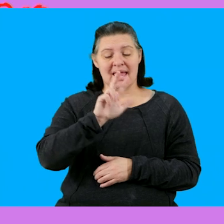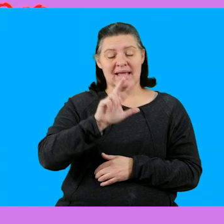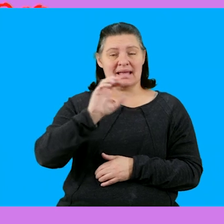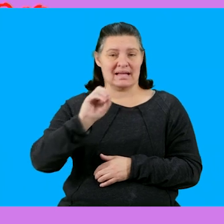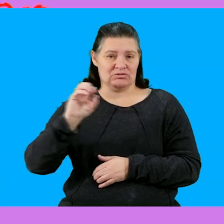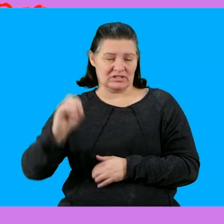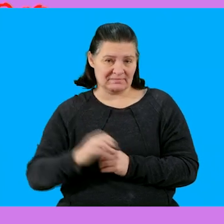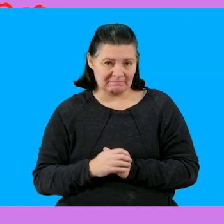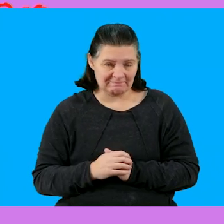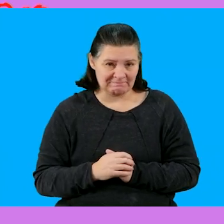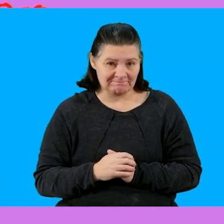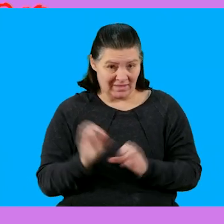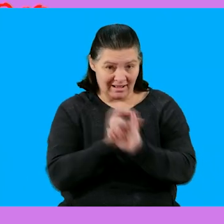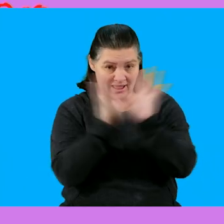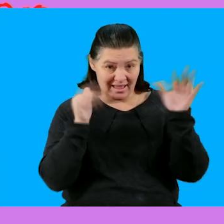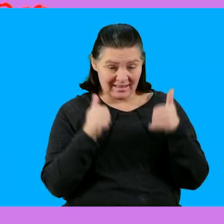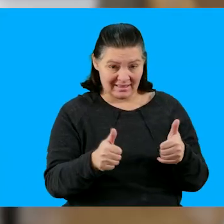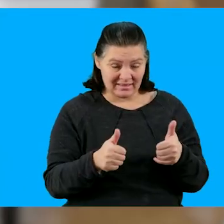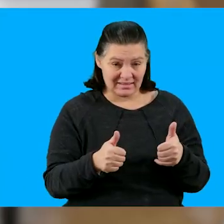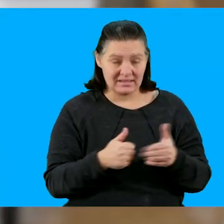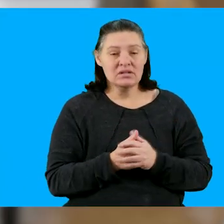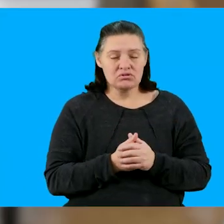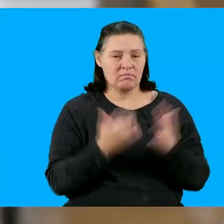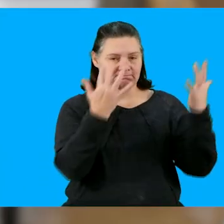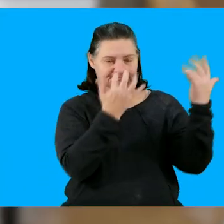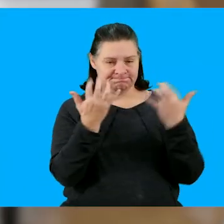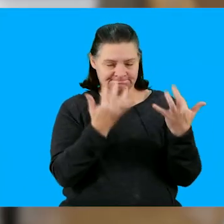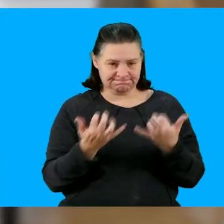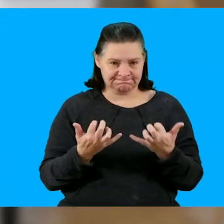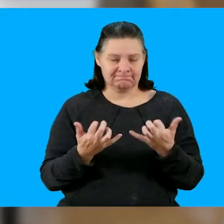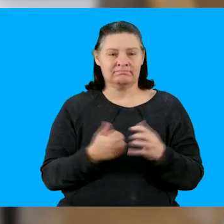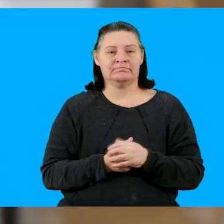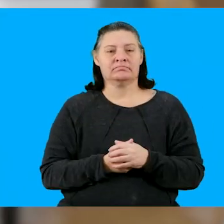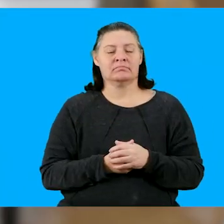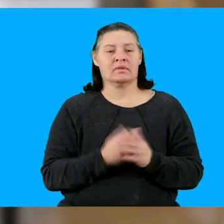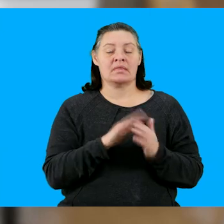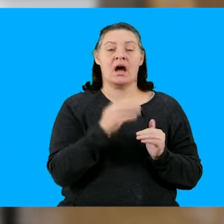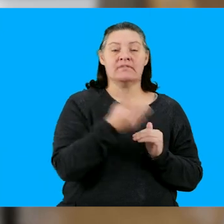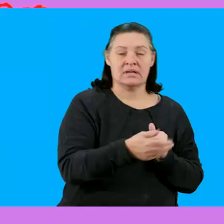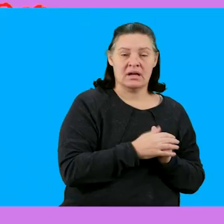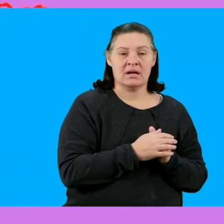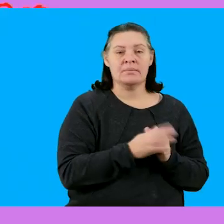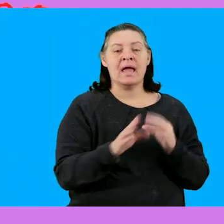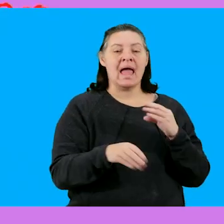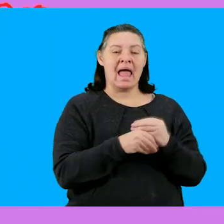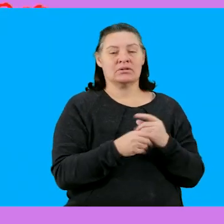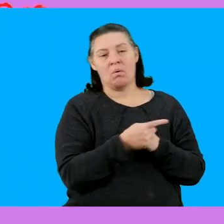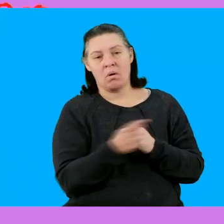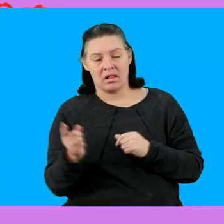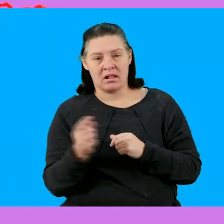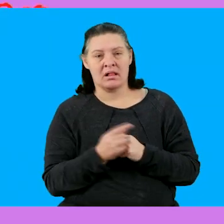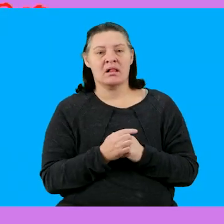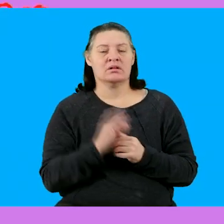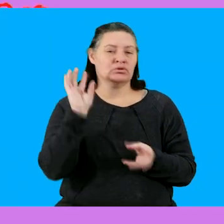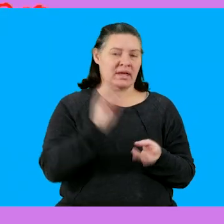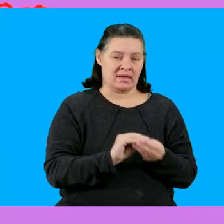40,800 Rand. Guys, I hope that's clear to all of you. So I started by calculating the interest per year. Thereafter, I added all the interest for